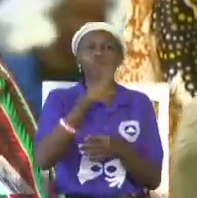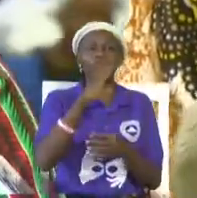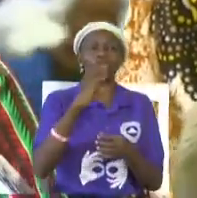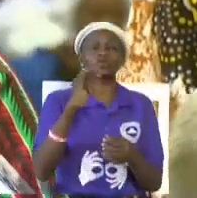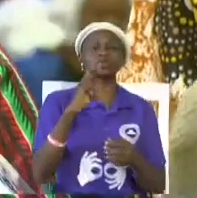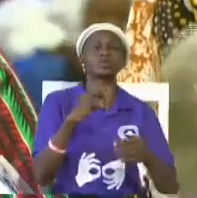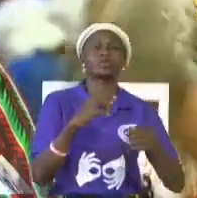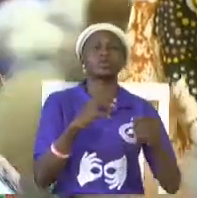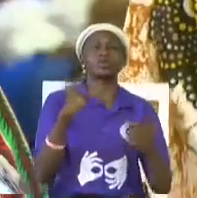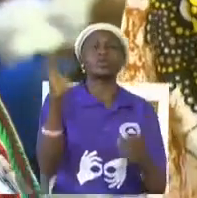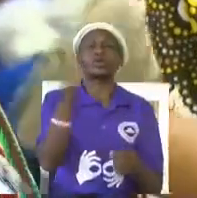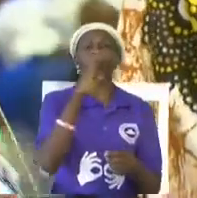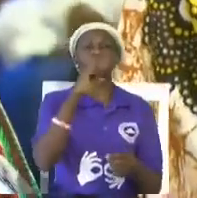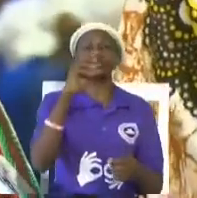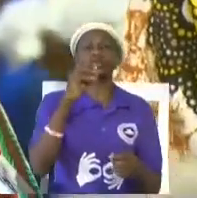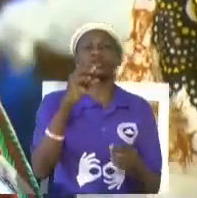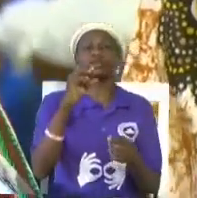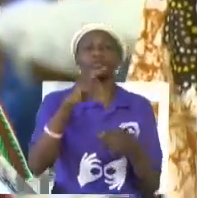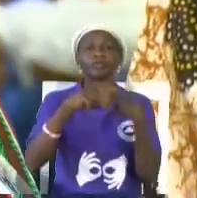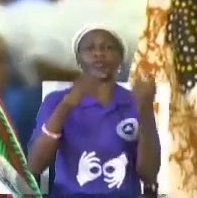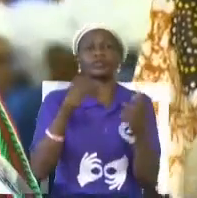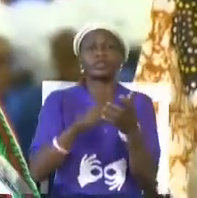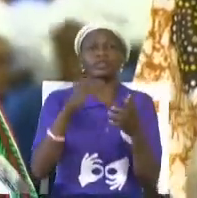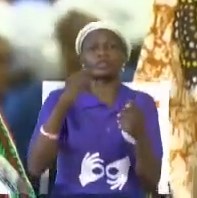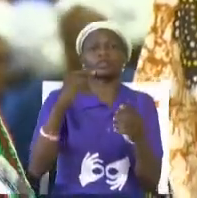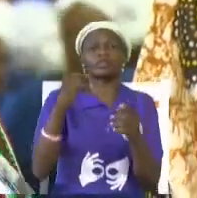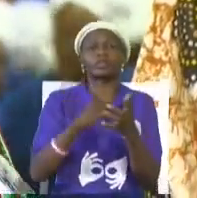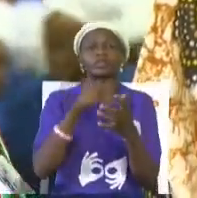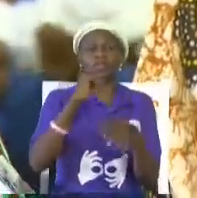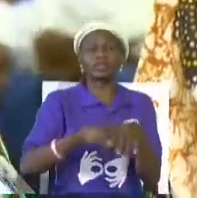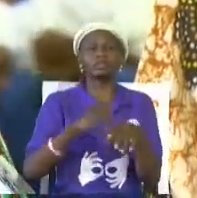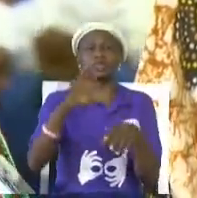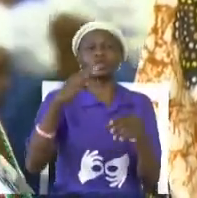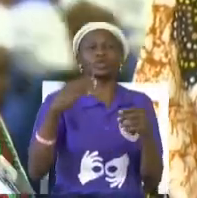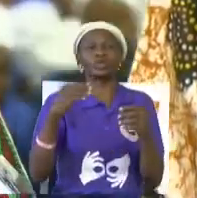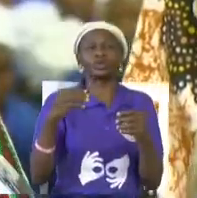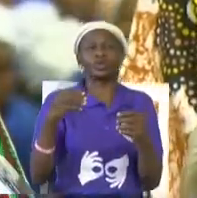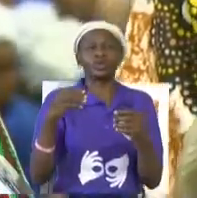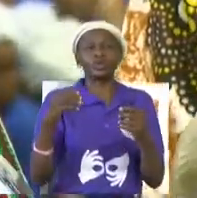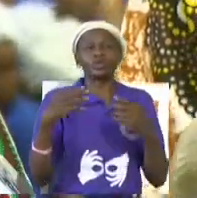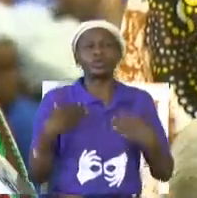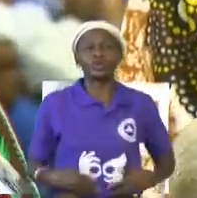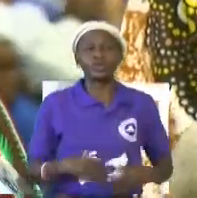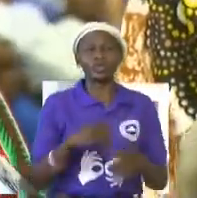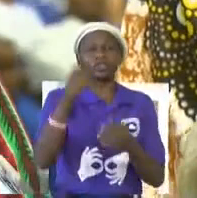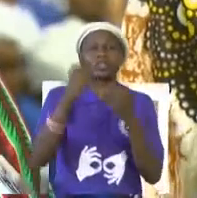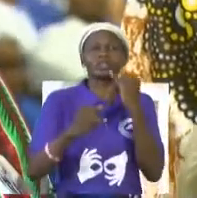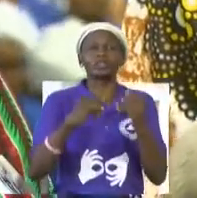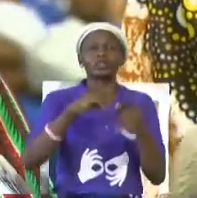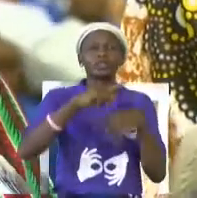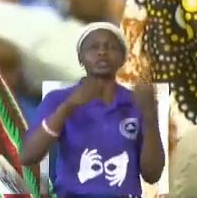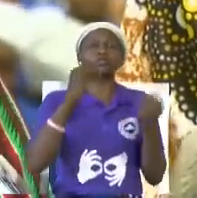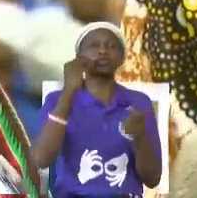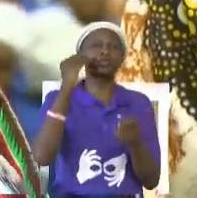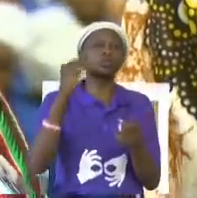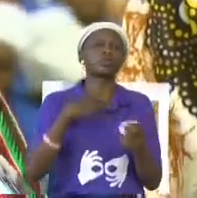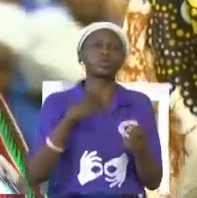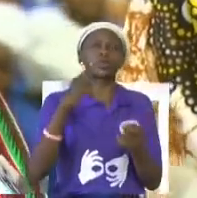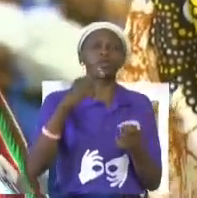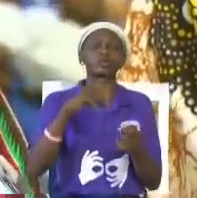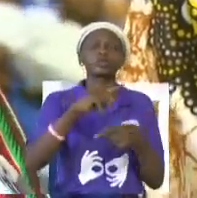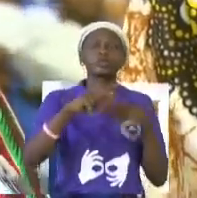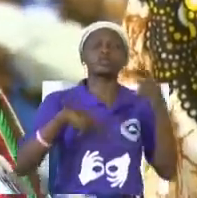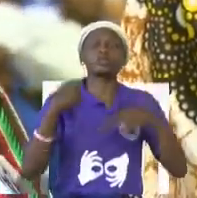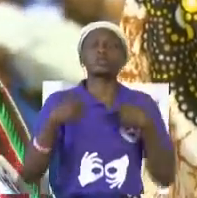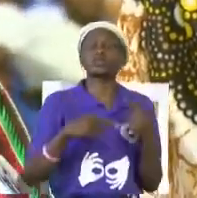meaning of hot flush?" He says, "the last stage of fertility. Your system is winding up. Just go home and be rejoicing." He said, "though